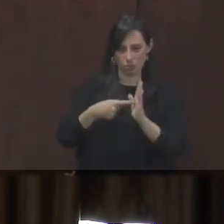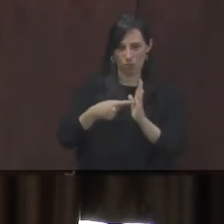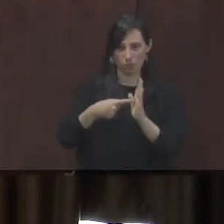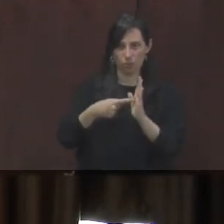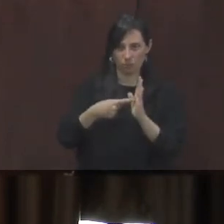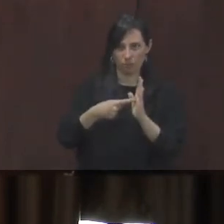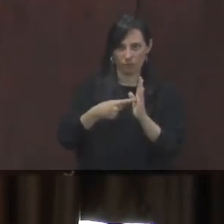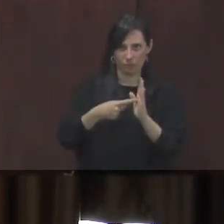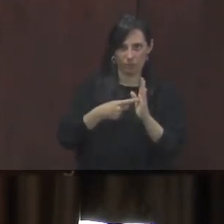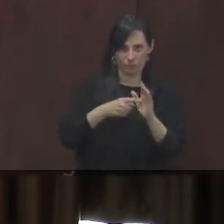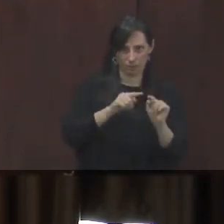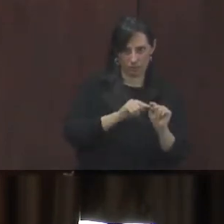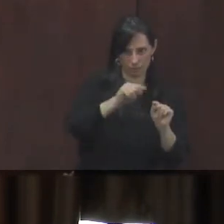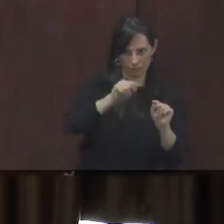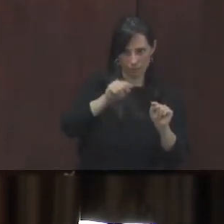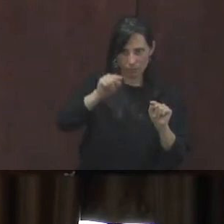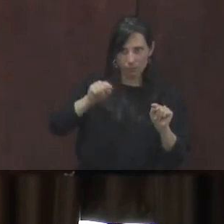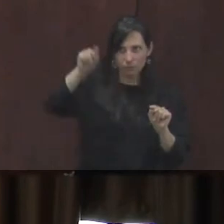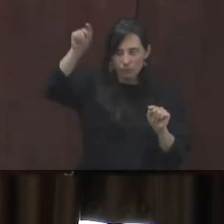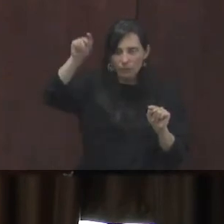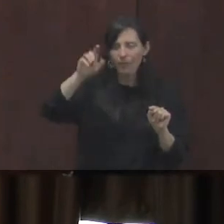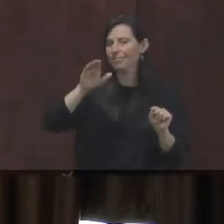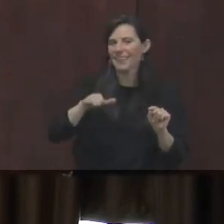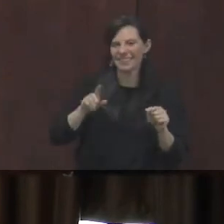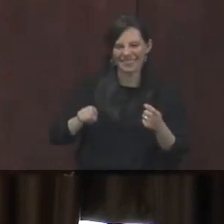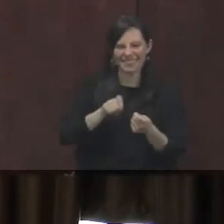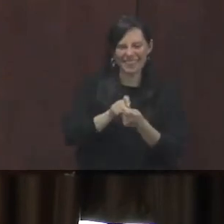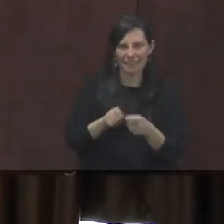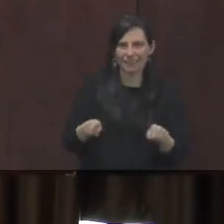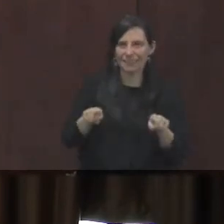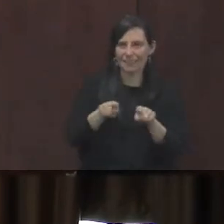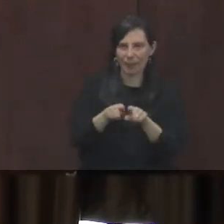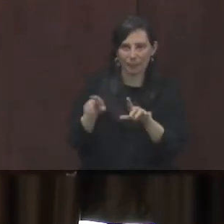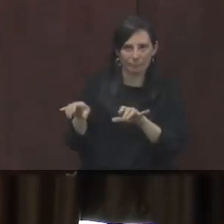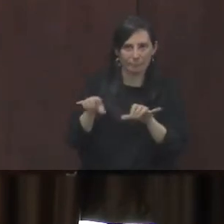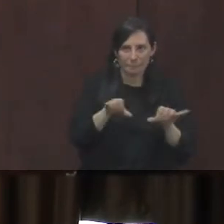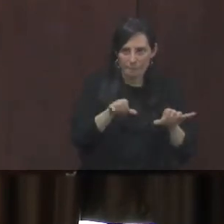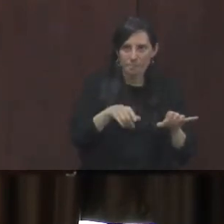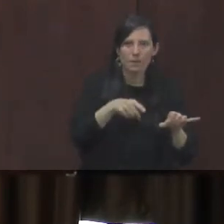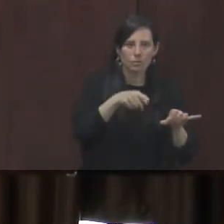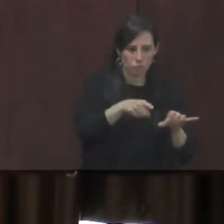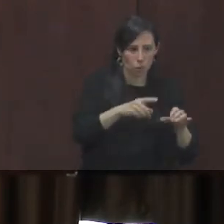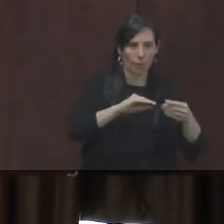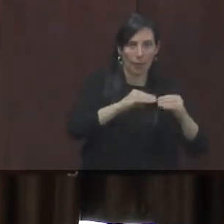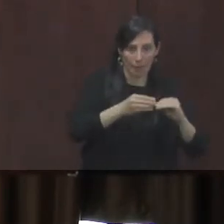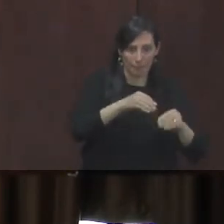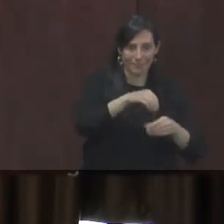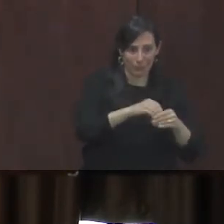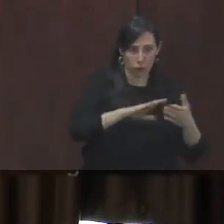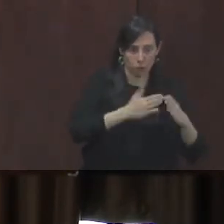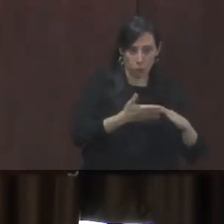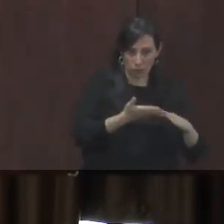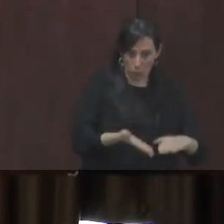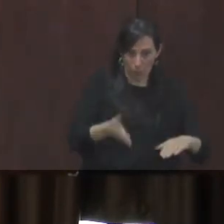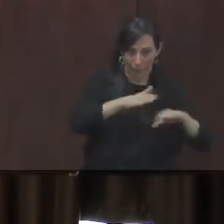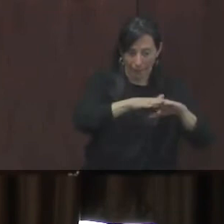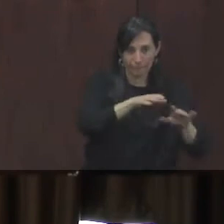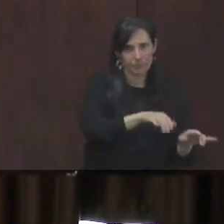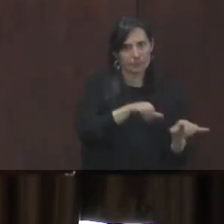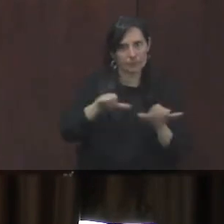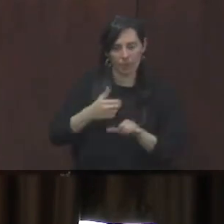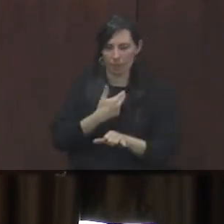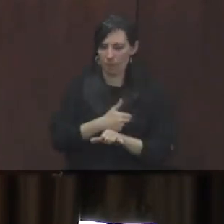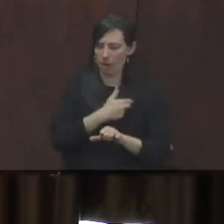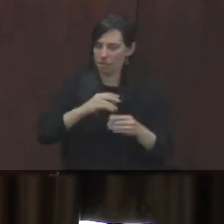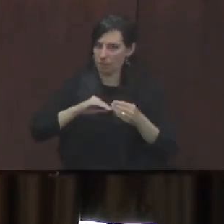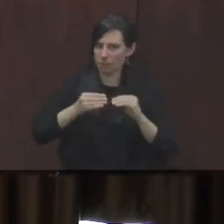shape of the curve for our hospitalizations, just a different y-axis, of course. So it is hugely concerning to us that the